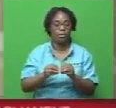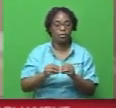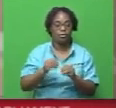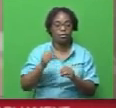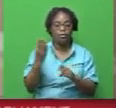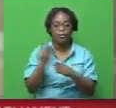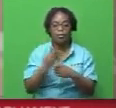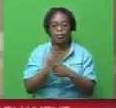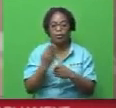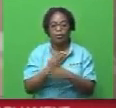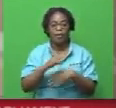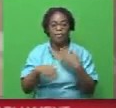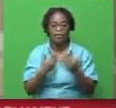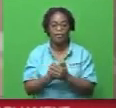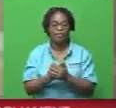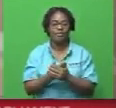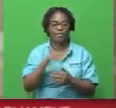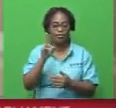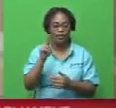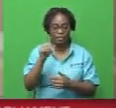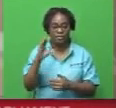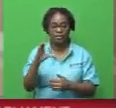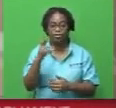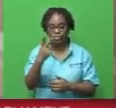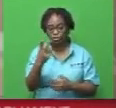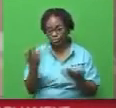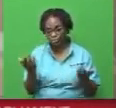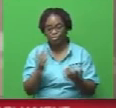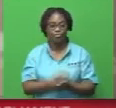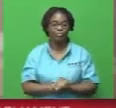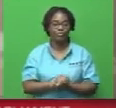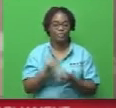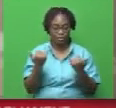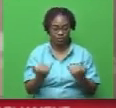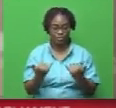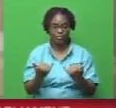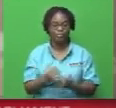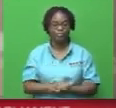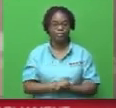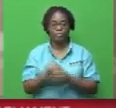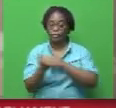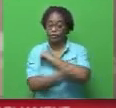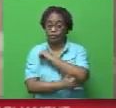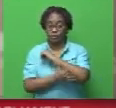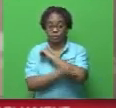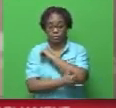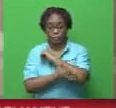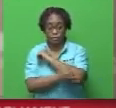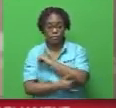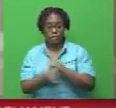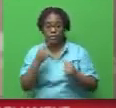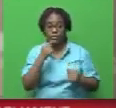Charles decision and the Court of Appeal of this country refused to grant the state a stay of that judgment so